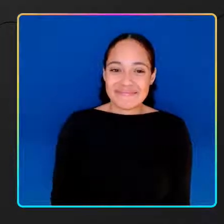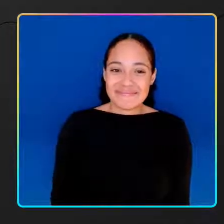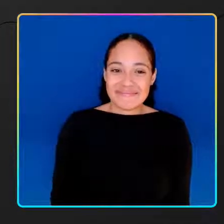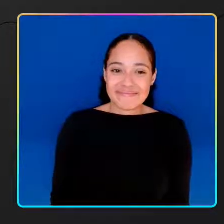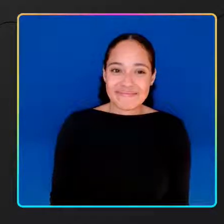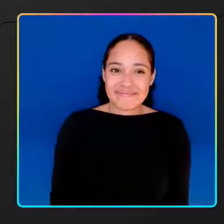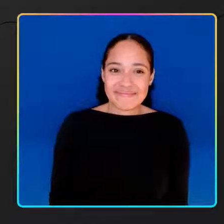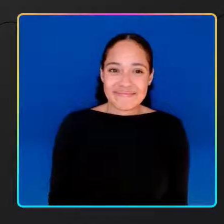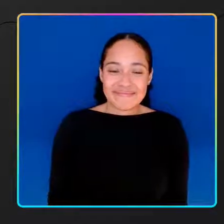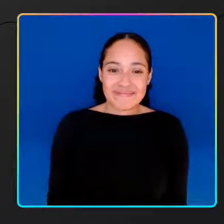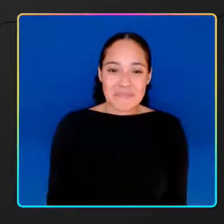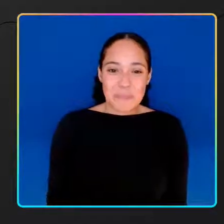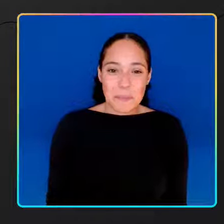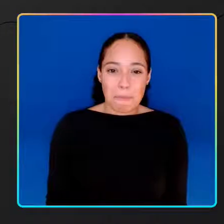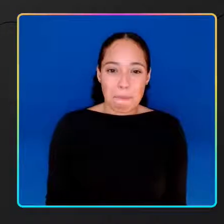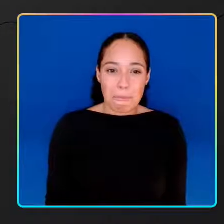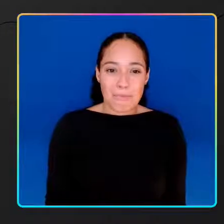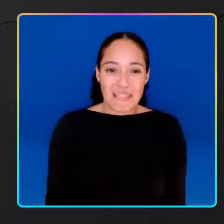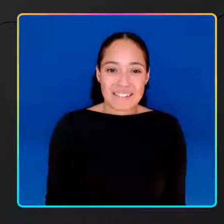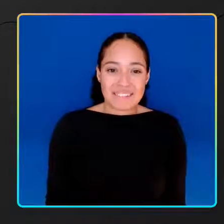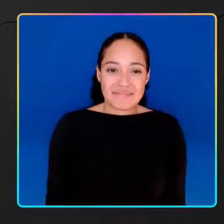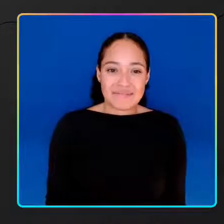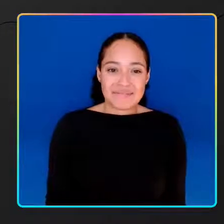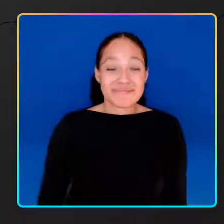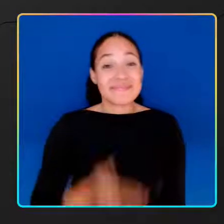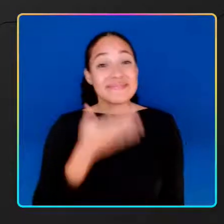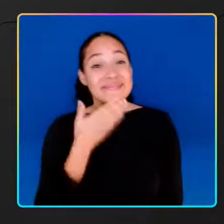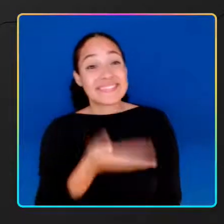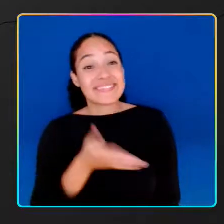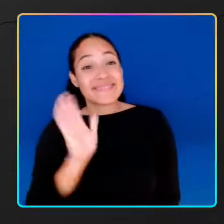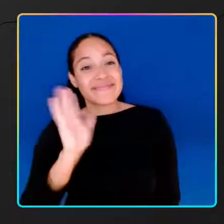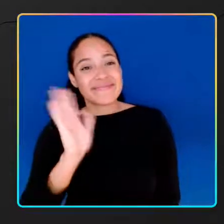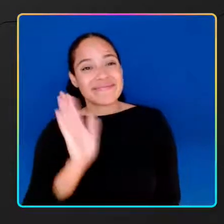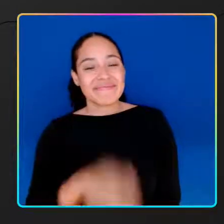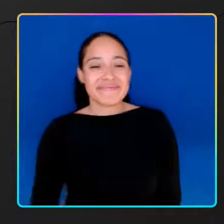Always. Thanks so much. Thank you. Thank you.